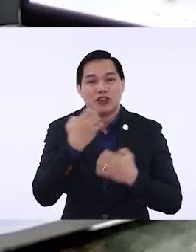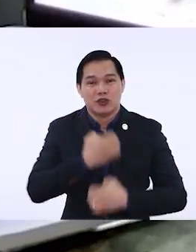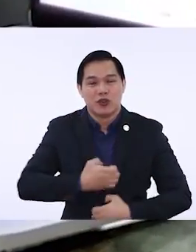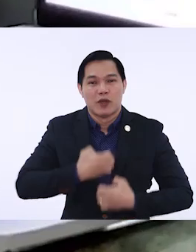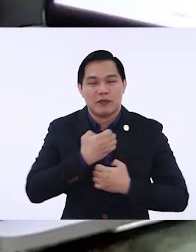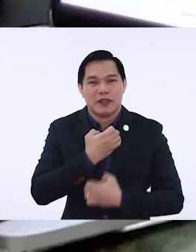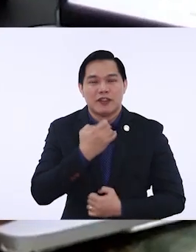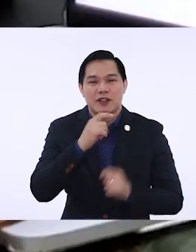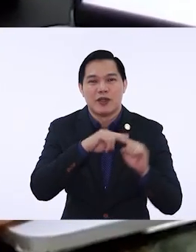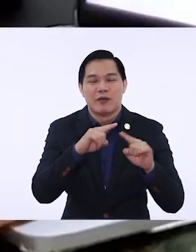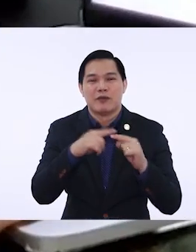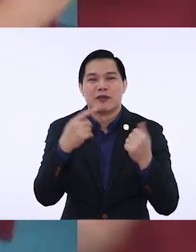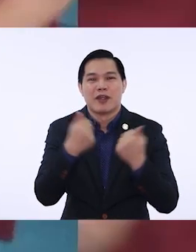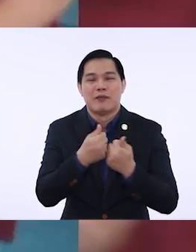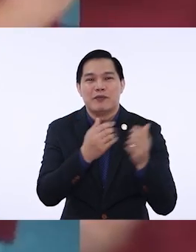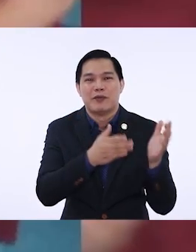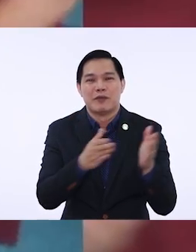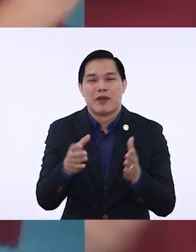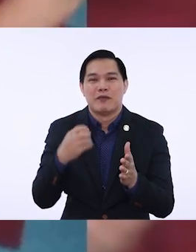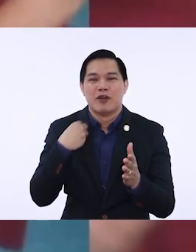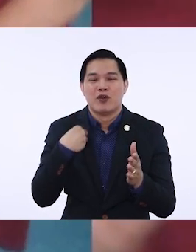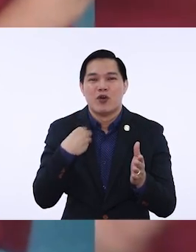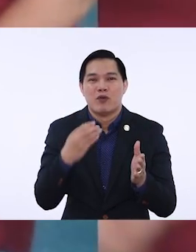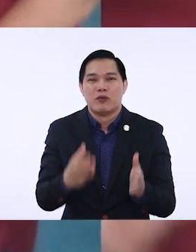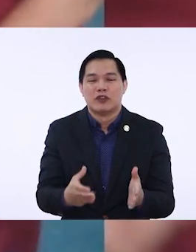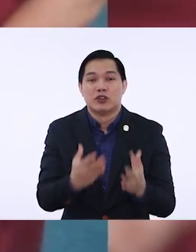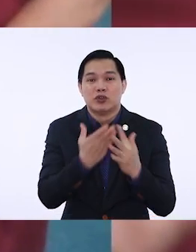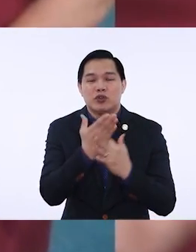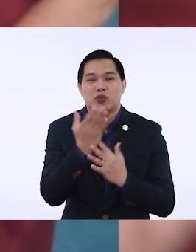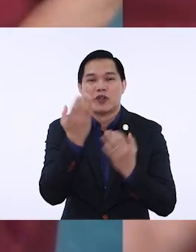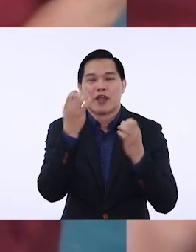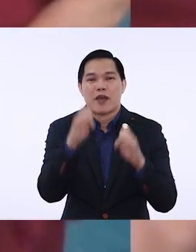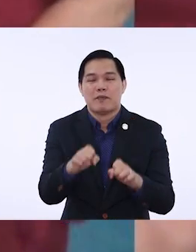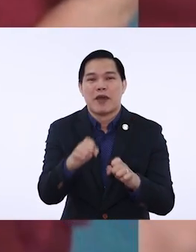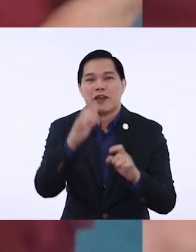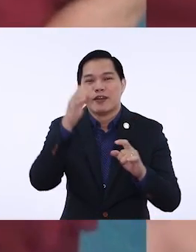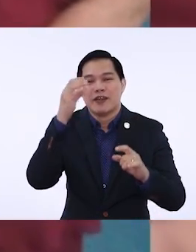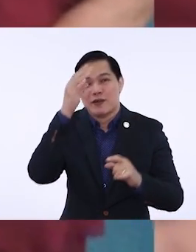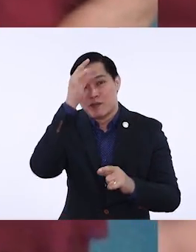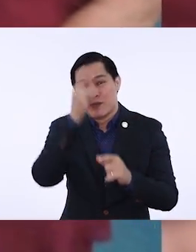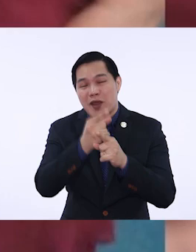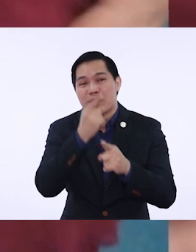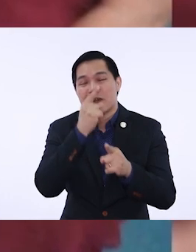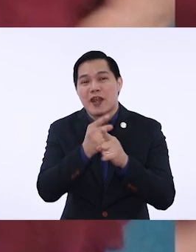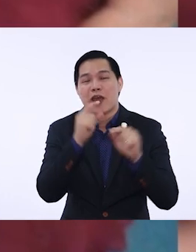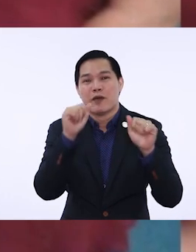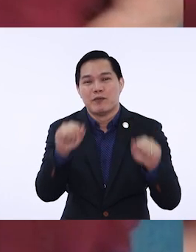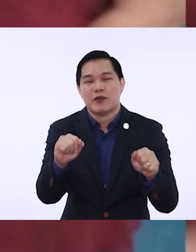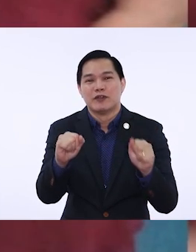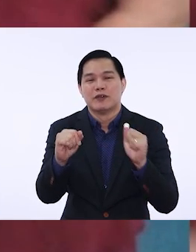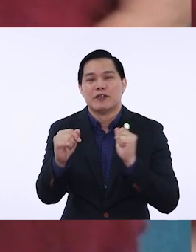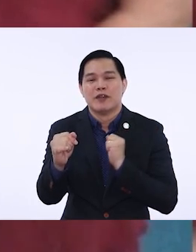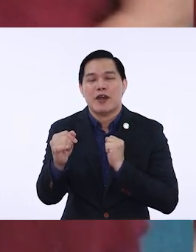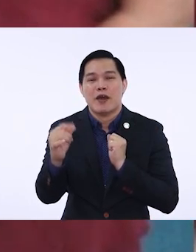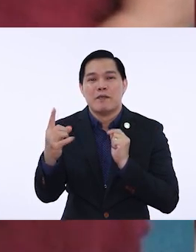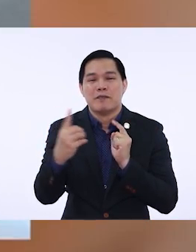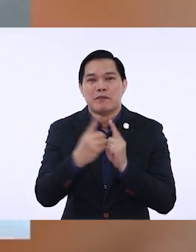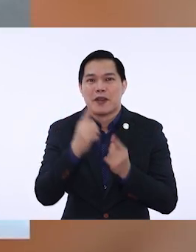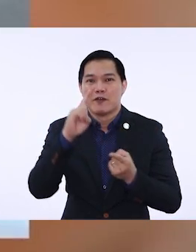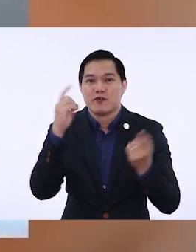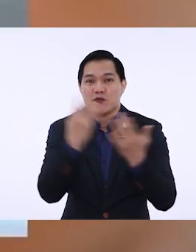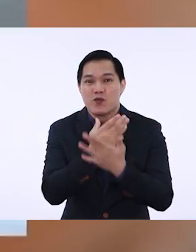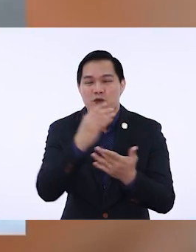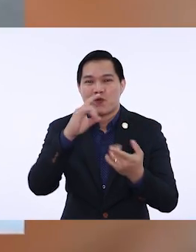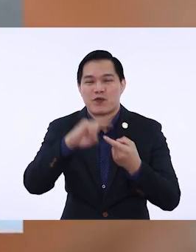different games prepared by the officers. Through the event, the brethren were able to make new friends and were able to interact